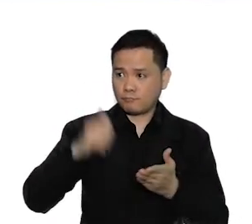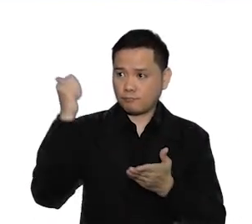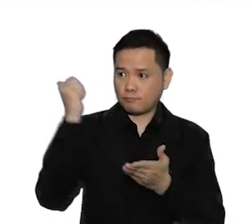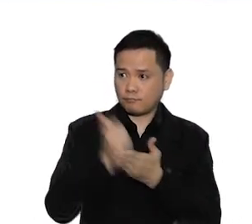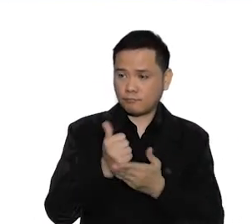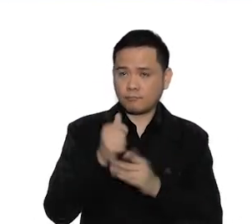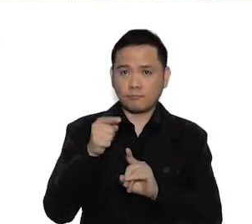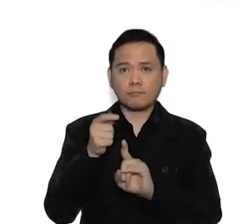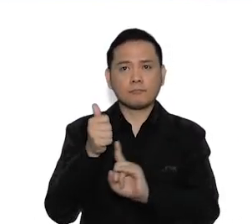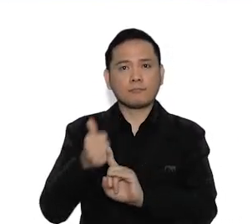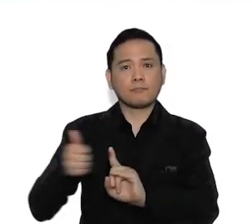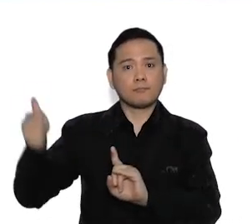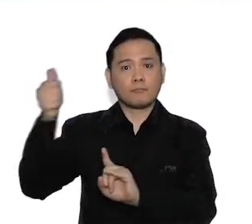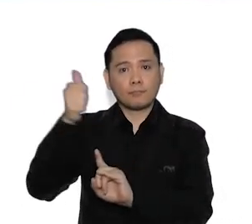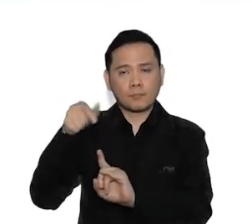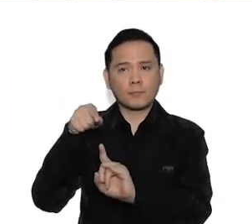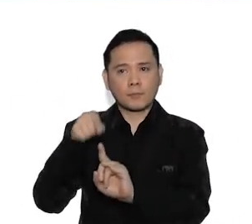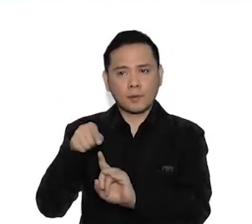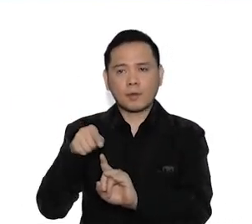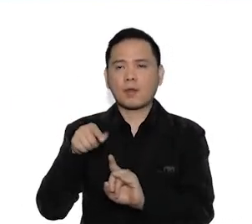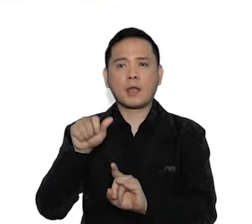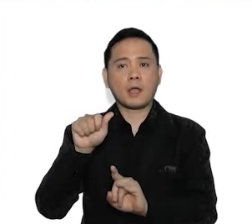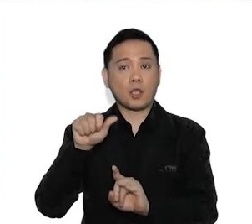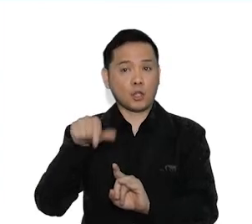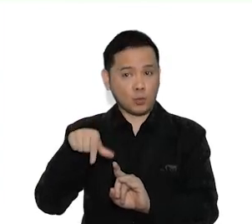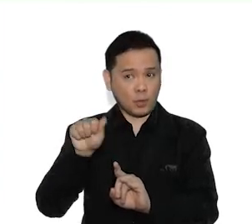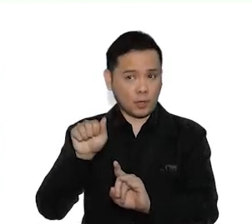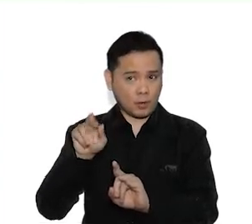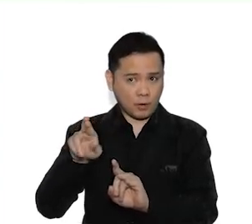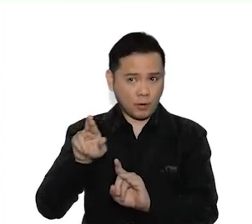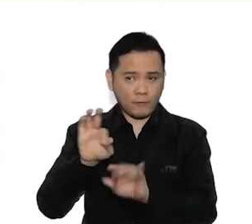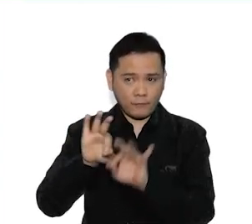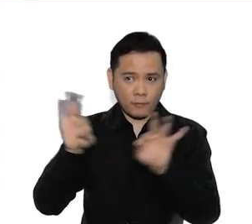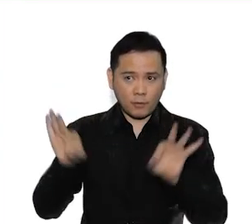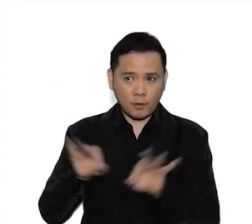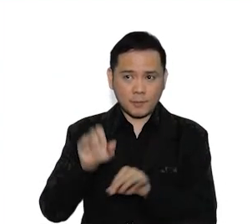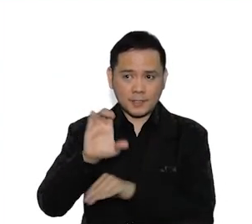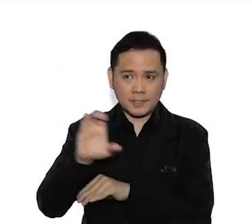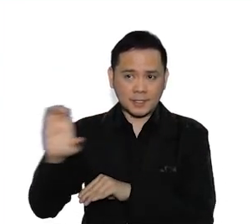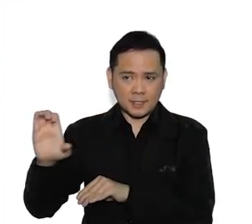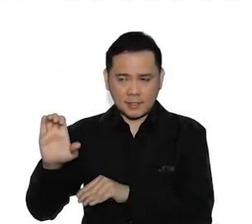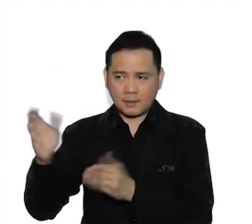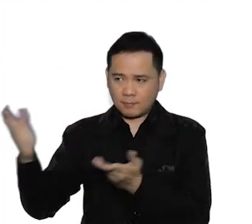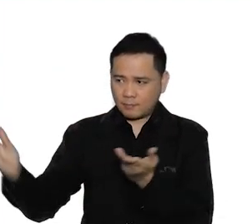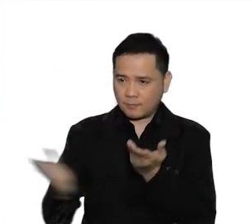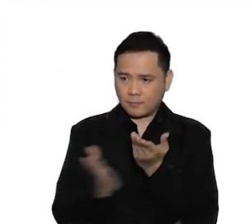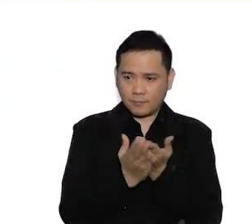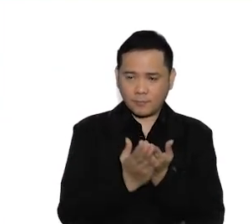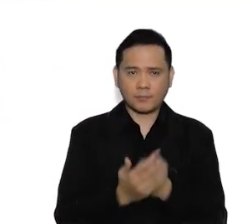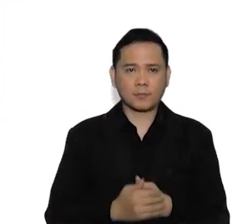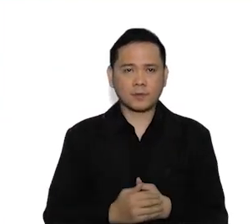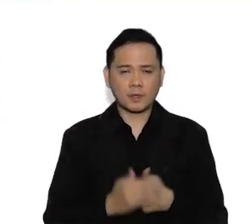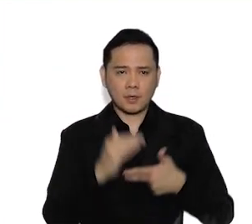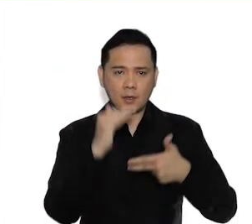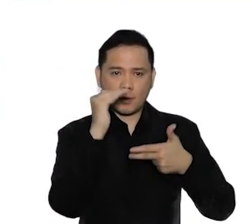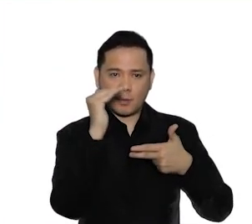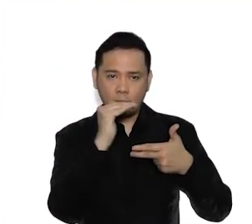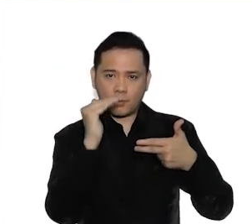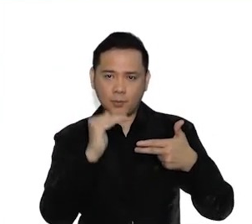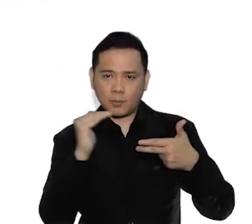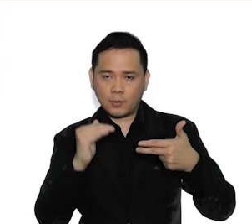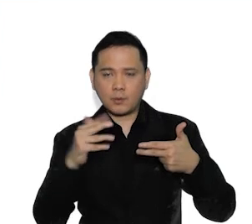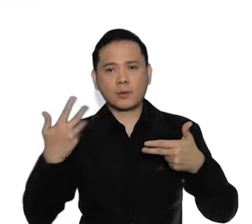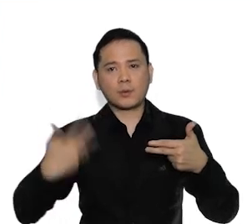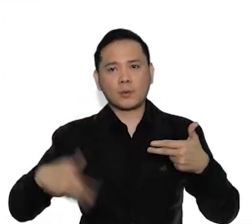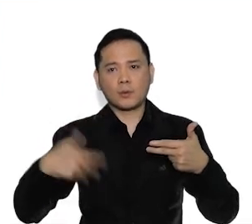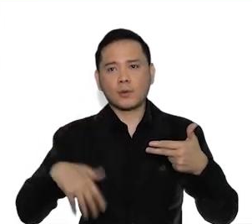concerns. When it's all set, agencies will get an approval of the CCET QAR form from the